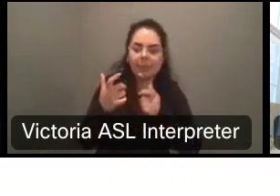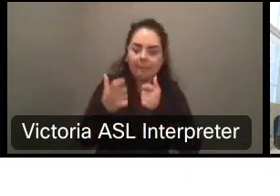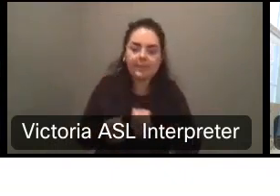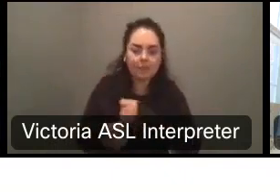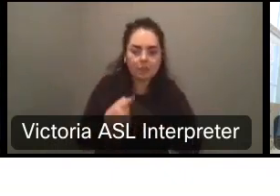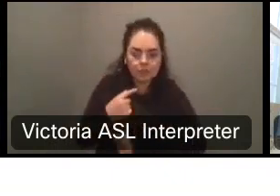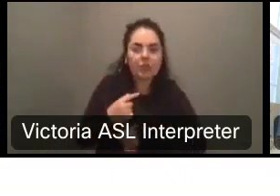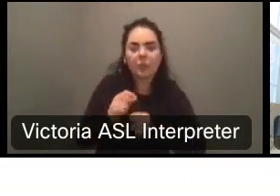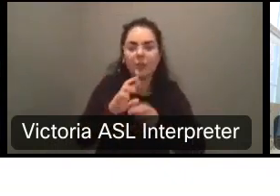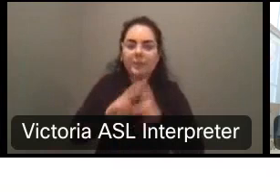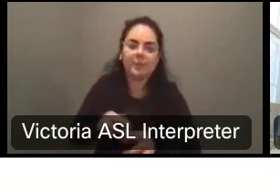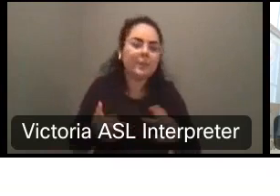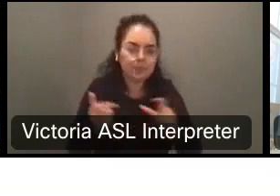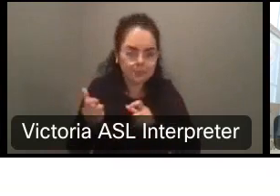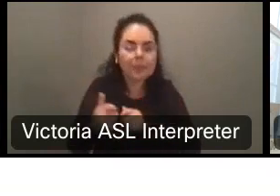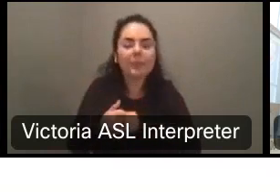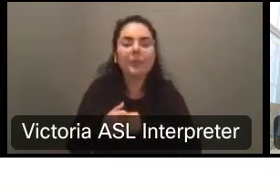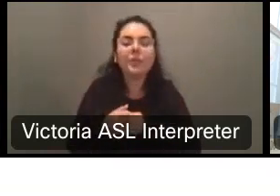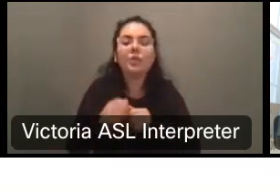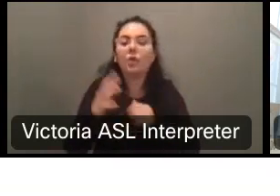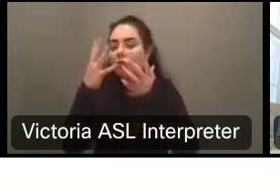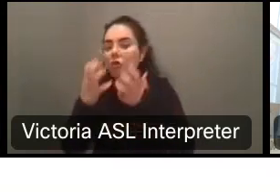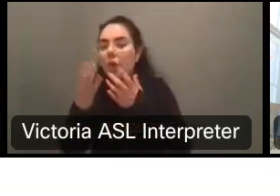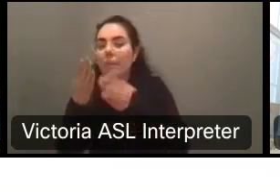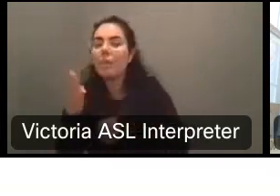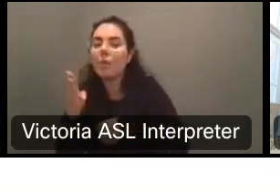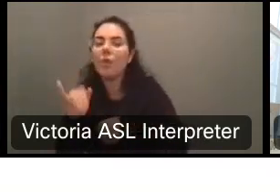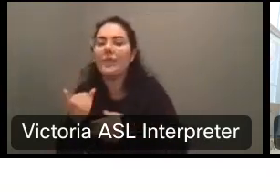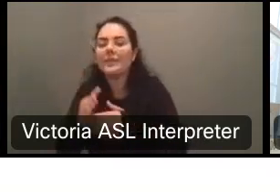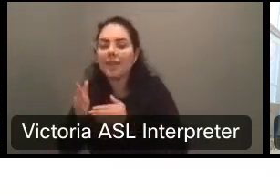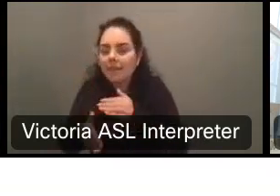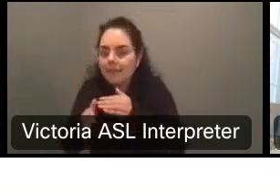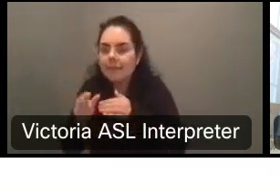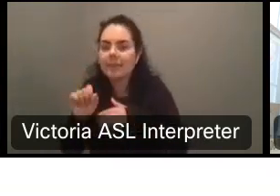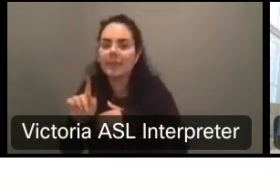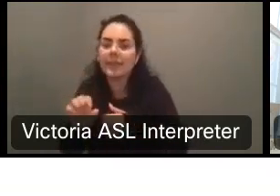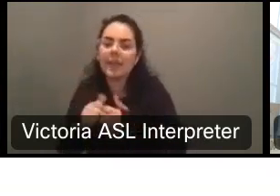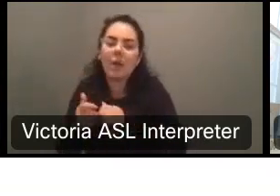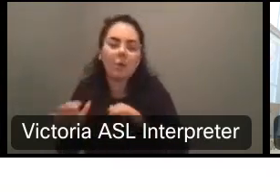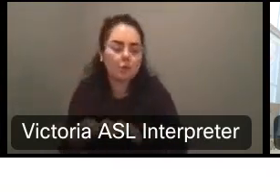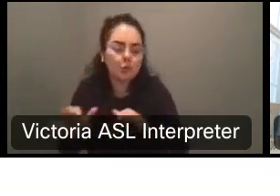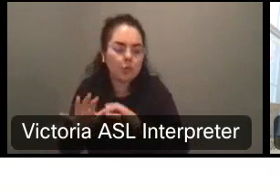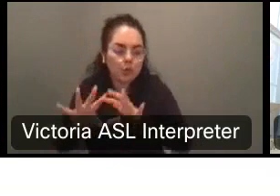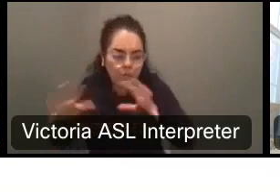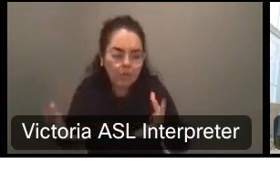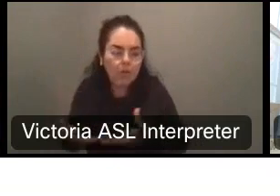MyChart. So the darker blue one, I think, is the end state, like how we're doing overall. I kind of think of it in like